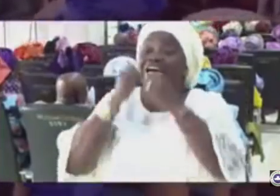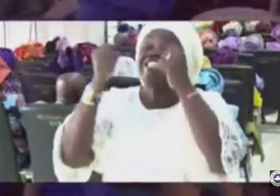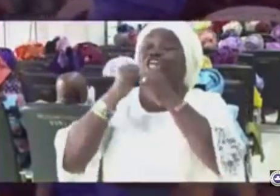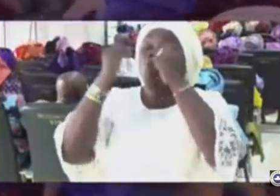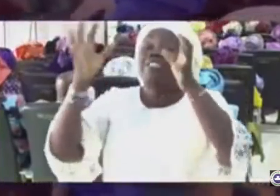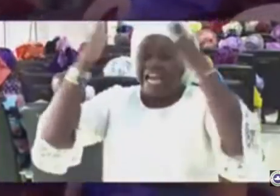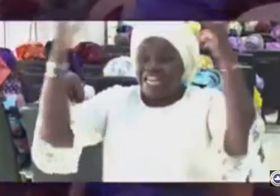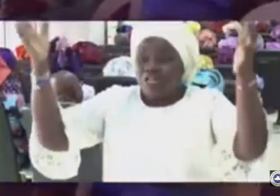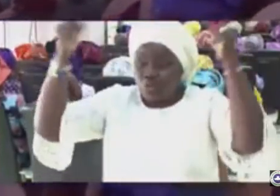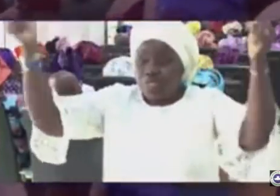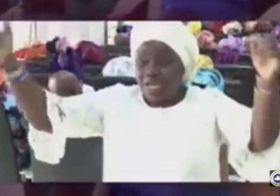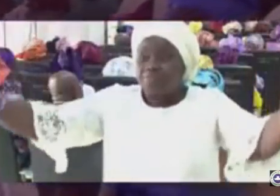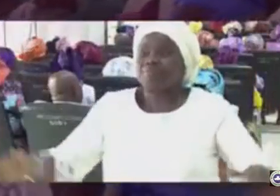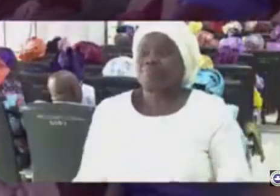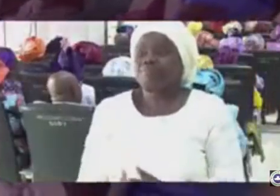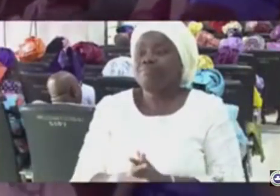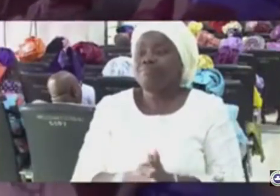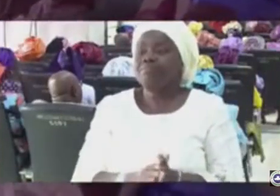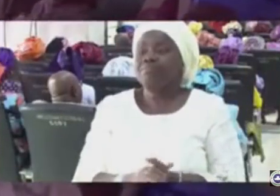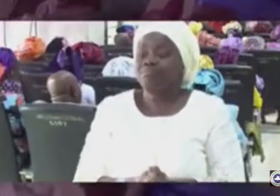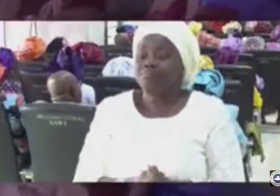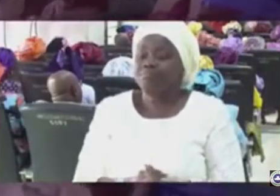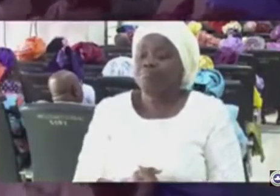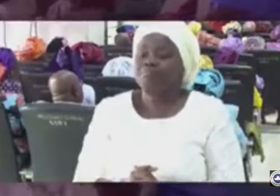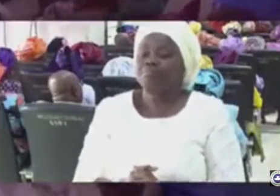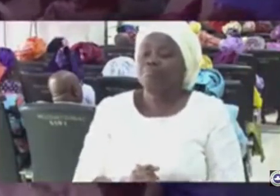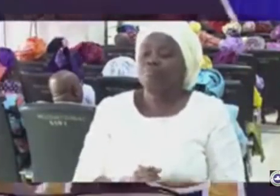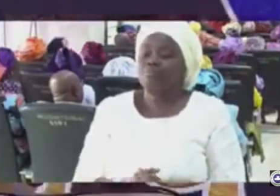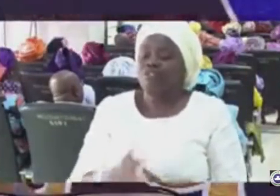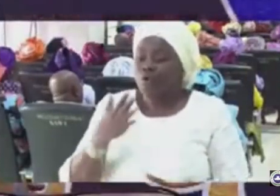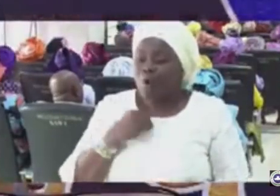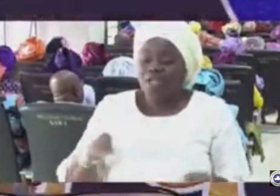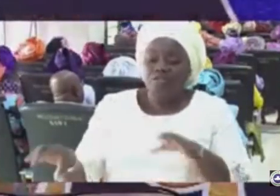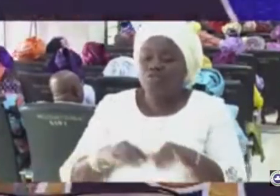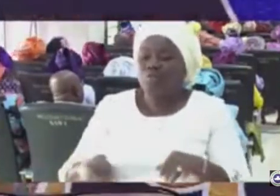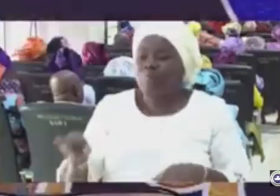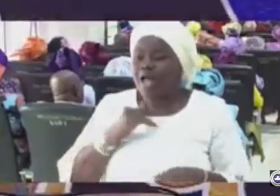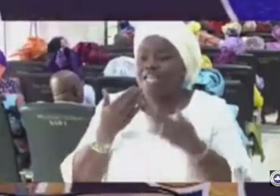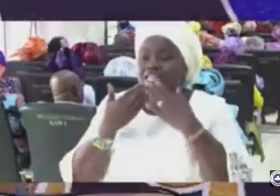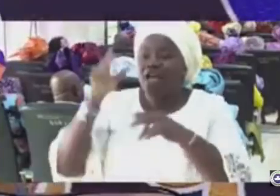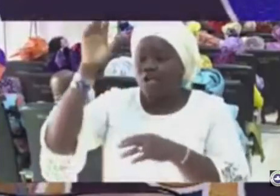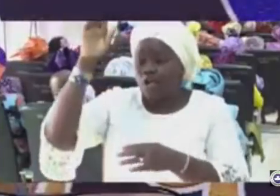Why should I thank God? Because of divine mercy.